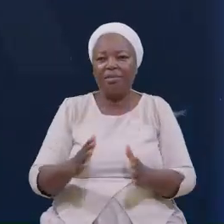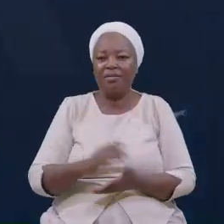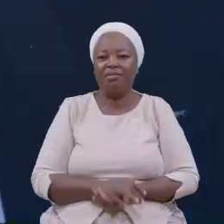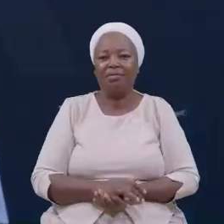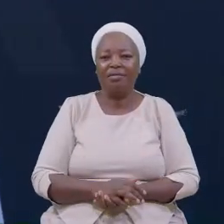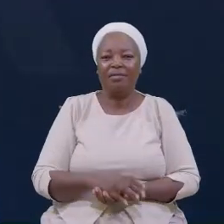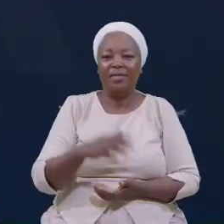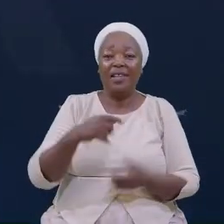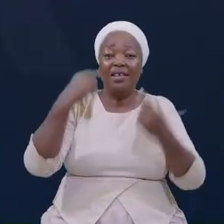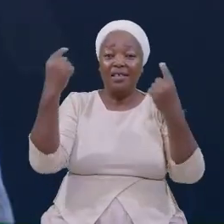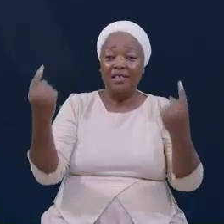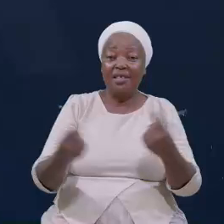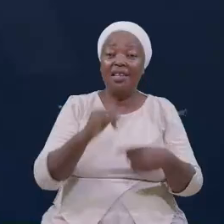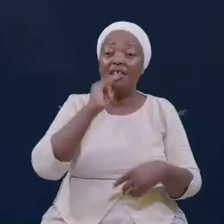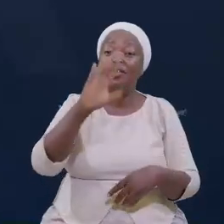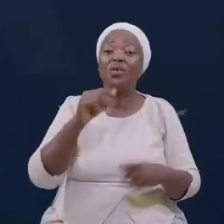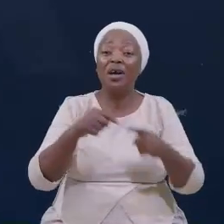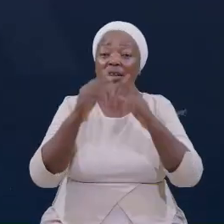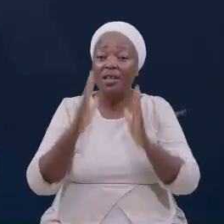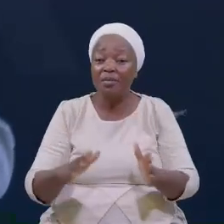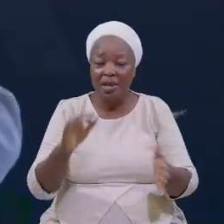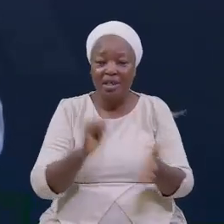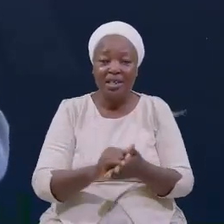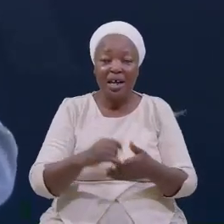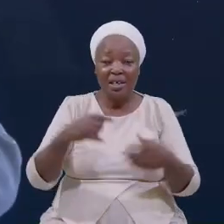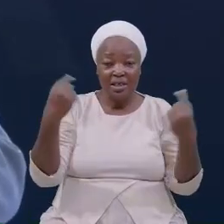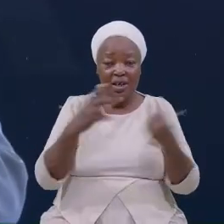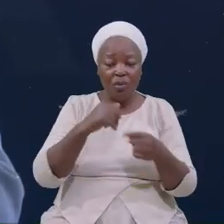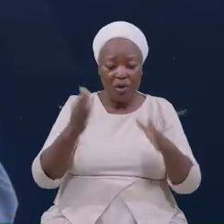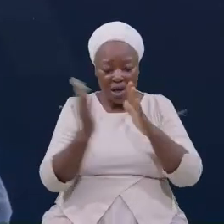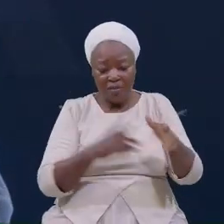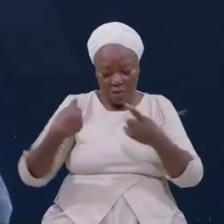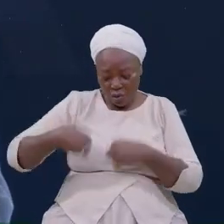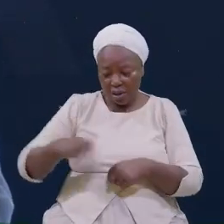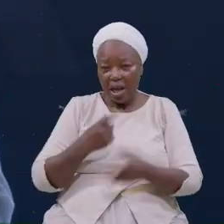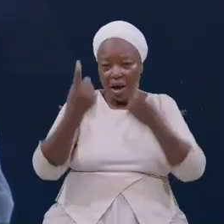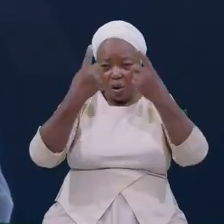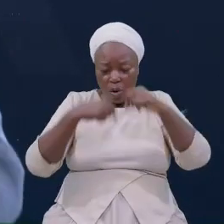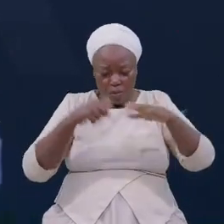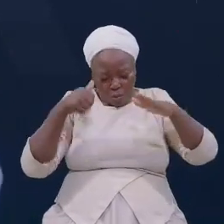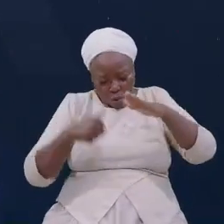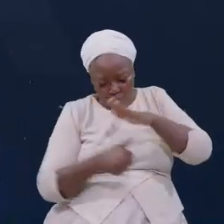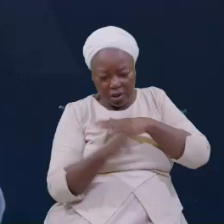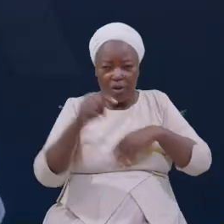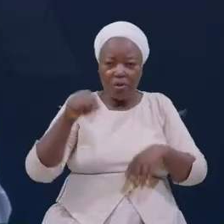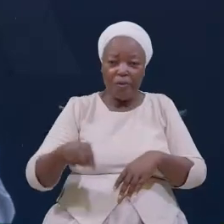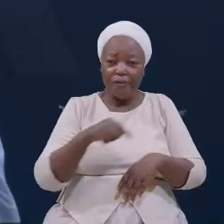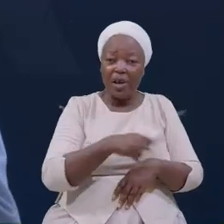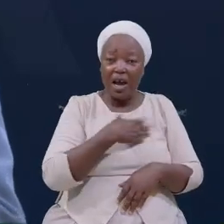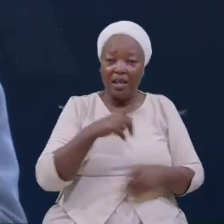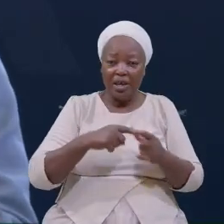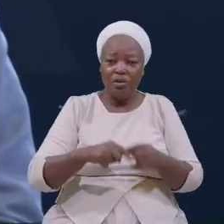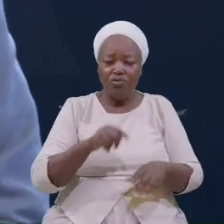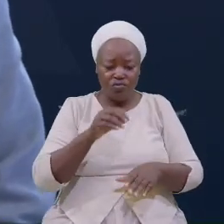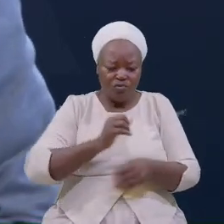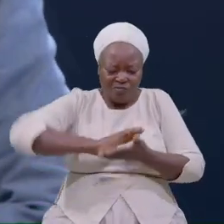Sin is your enemy. That sin will leave your heart and come under your feet, and you march